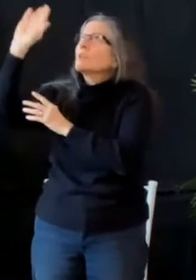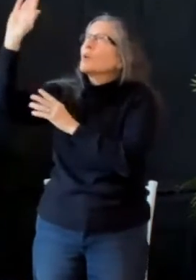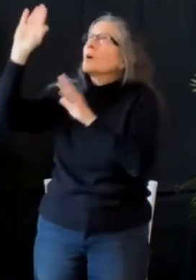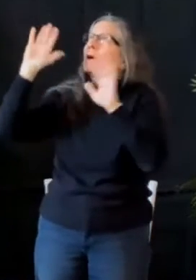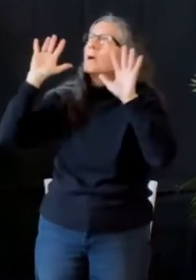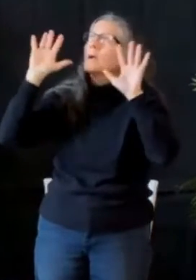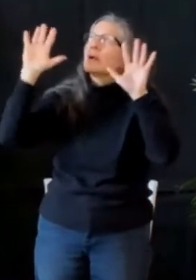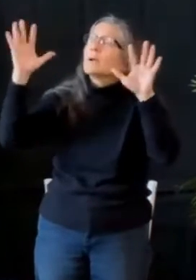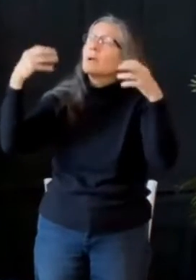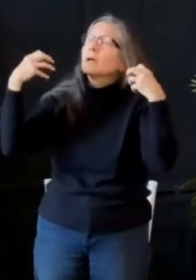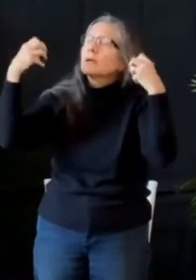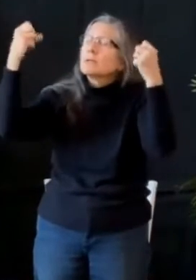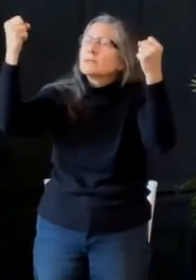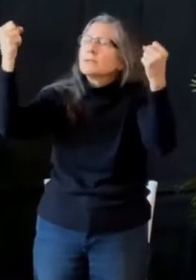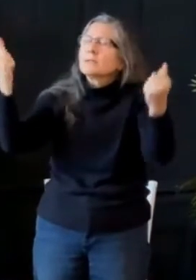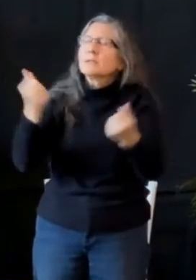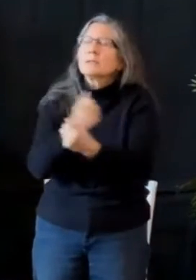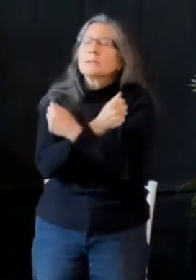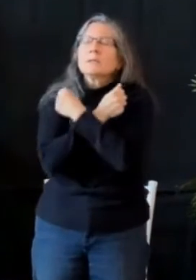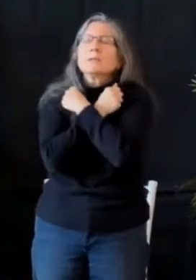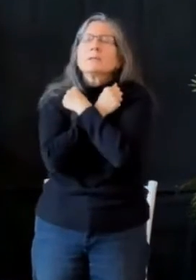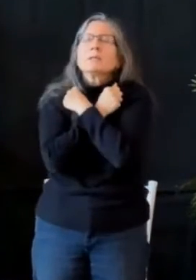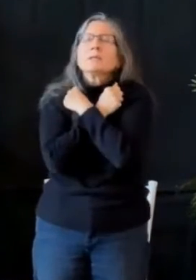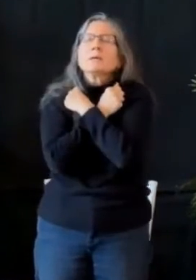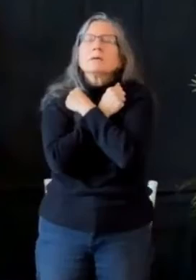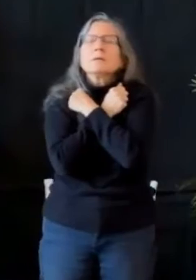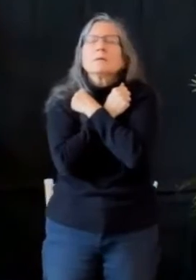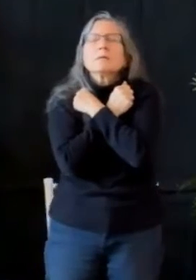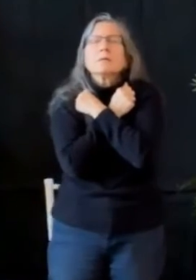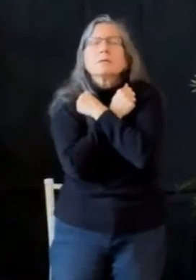your mighty